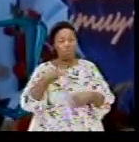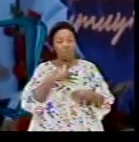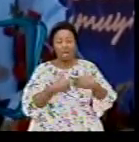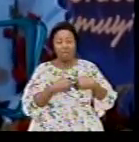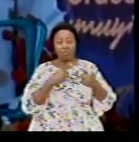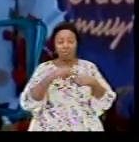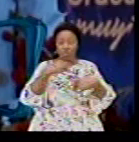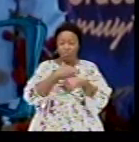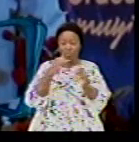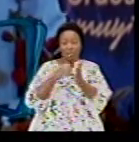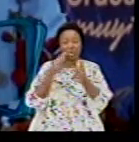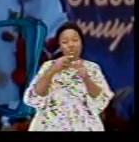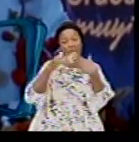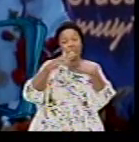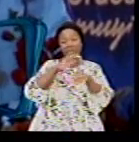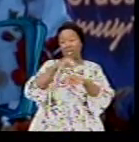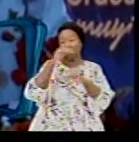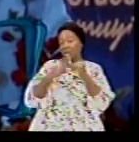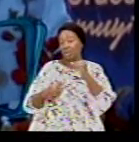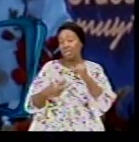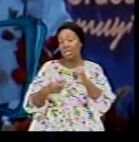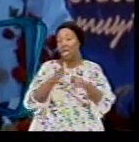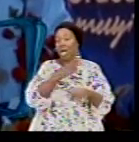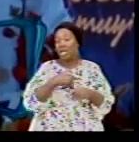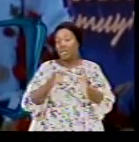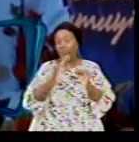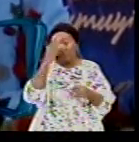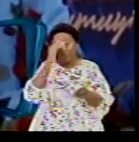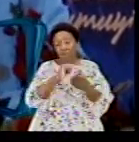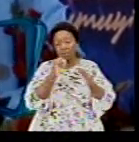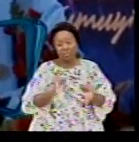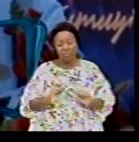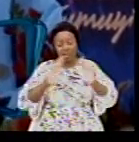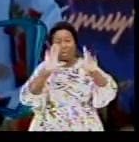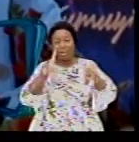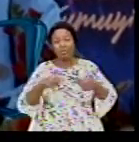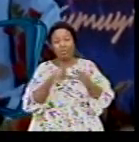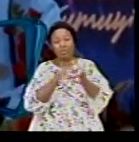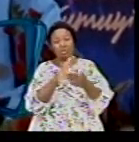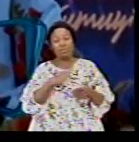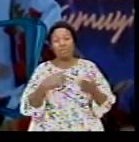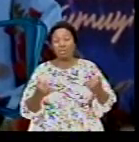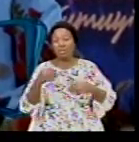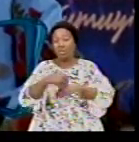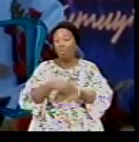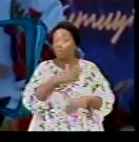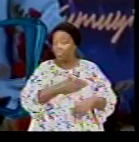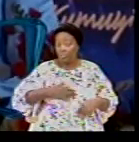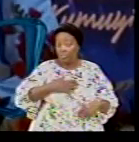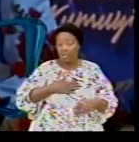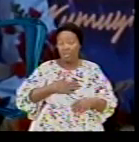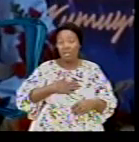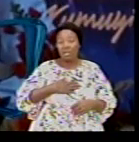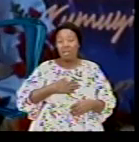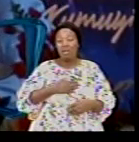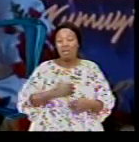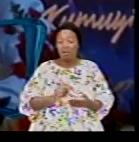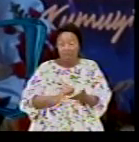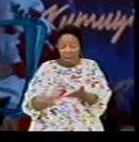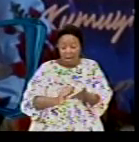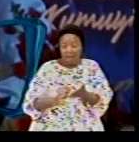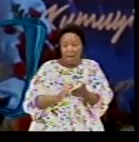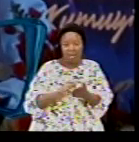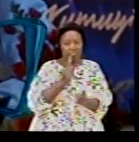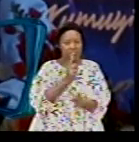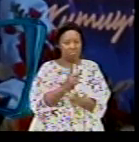Please let the counselor move very fast to where the people are. Let's move very fast.